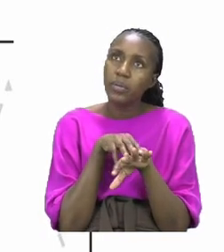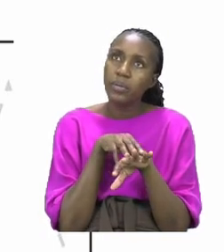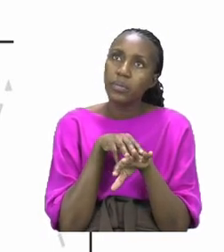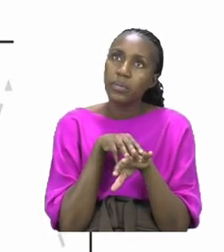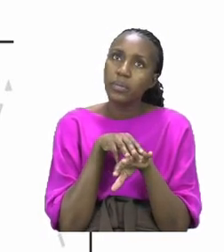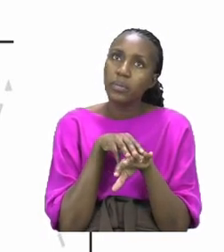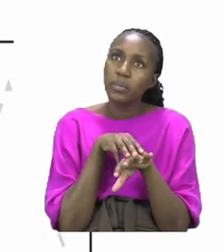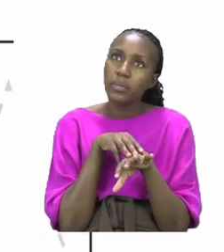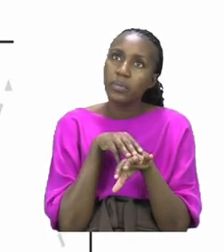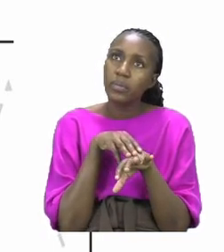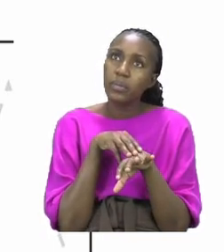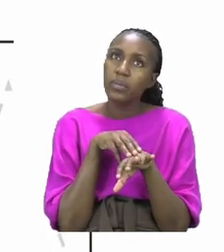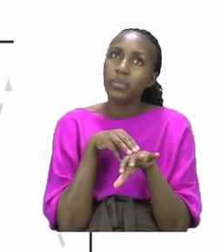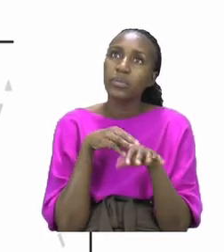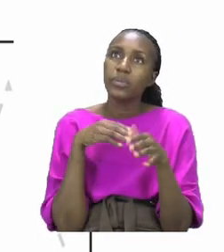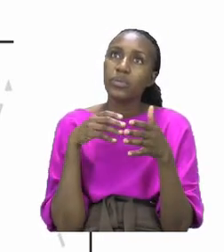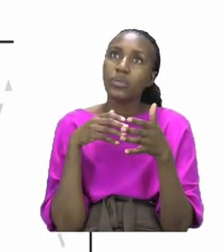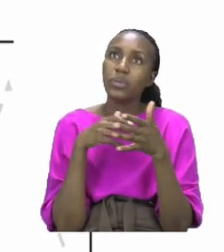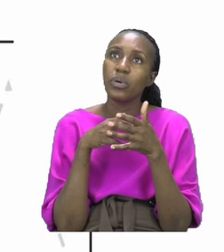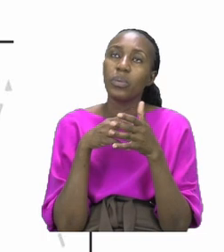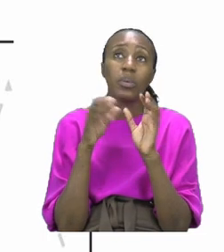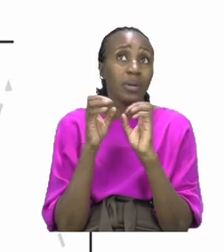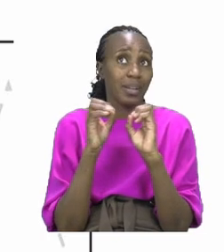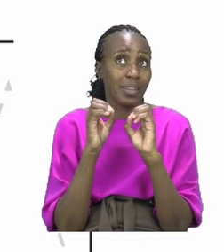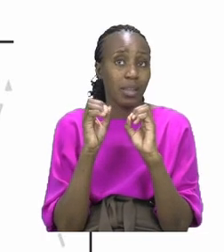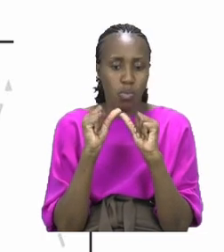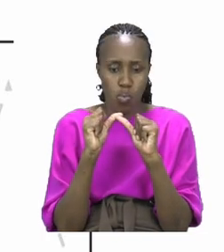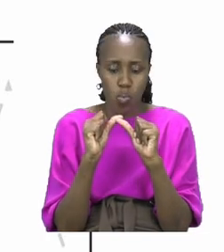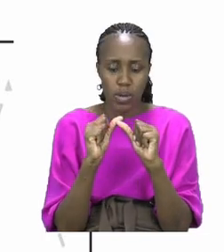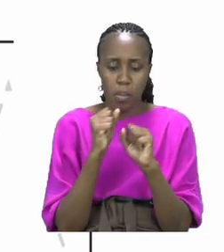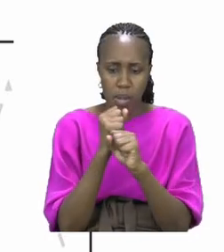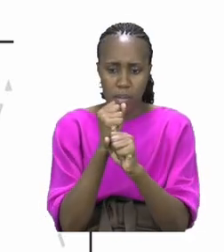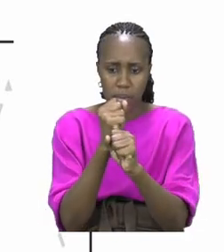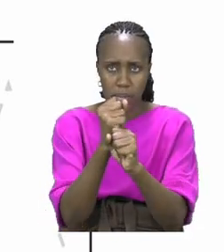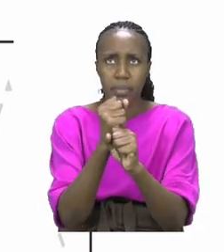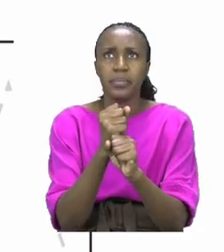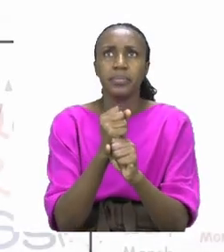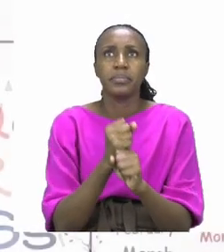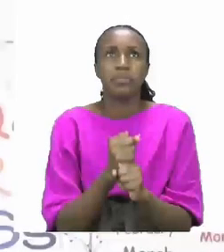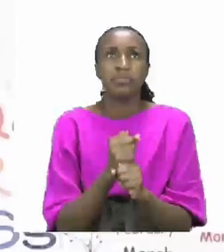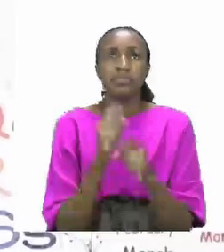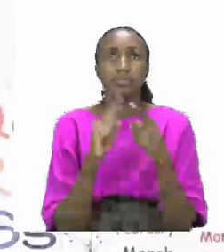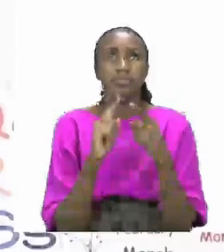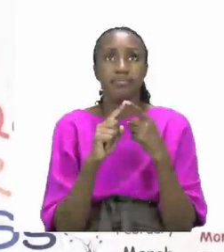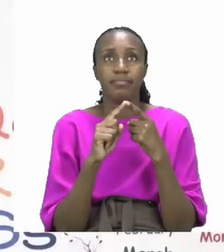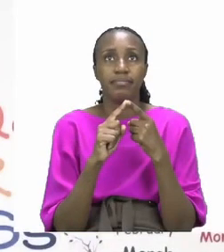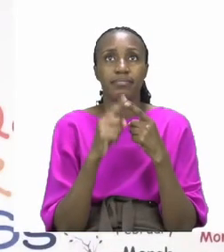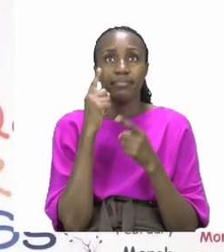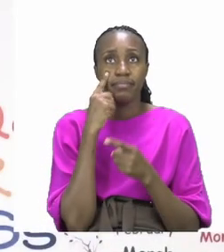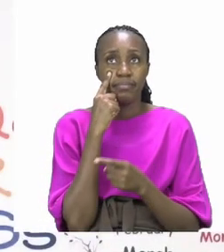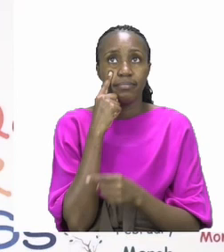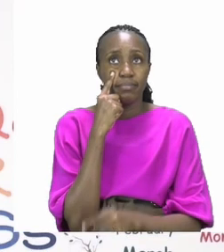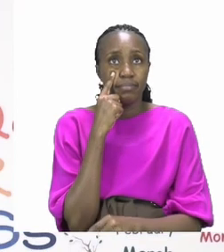stop. Let's try and do the first one together. Now the first one we can see there is